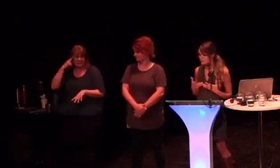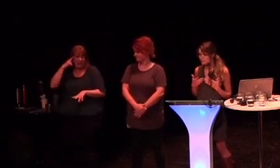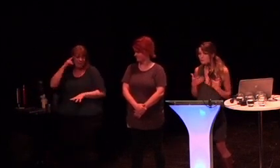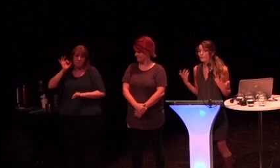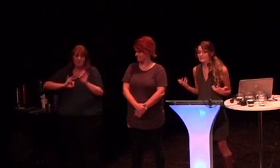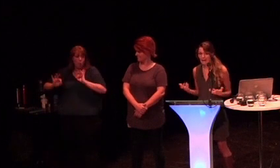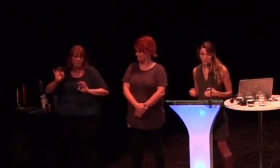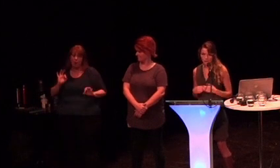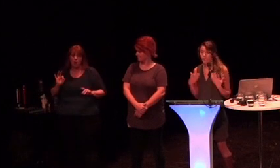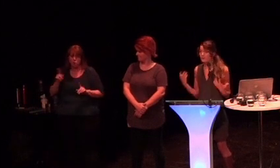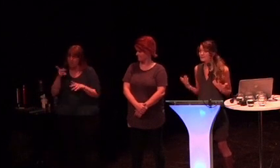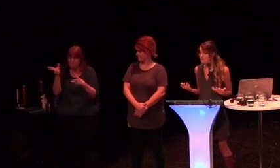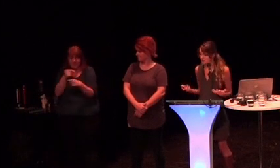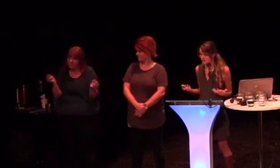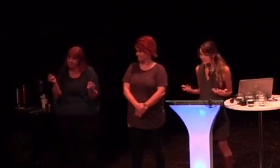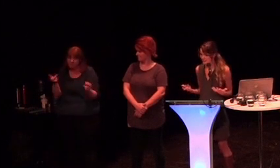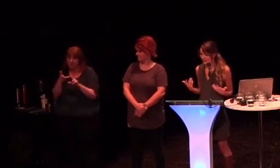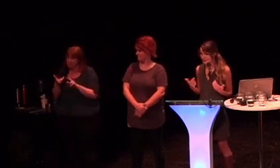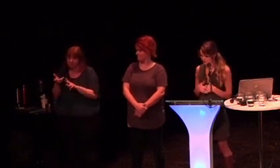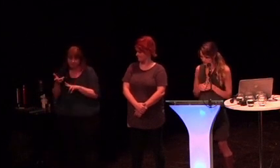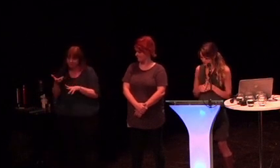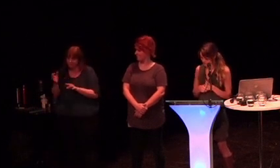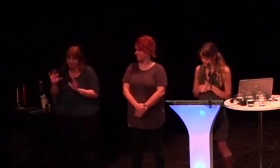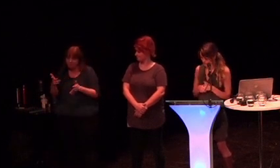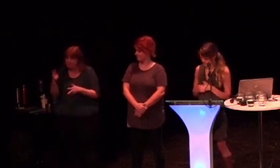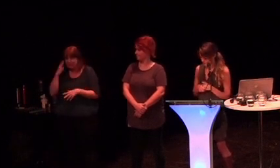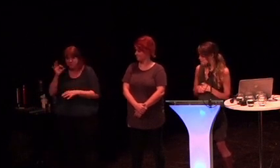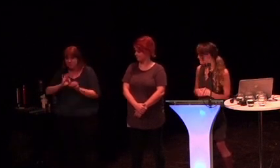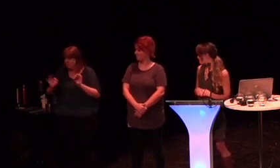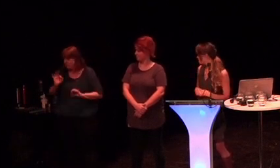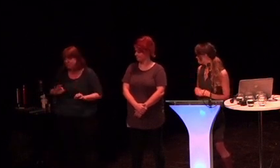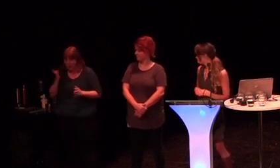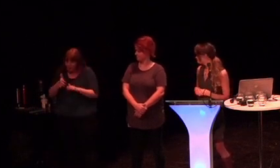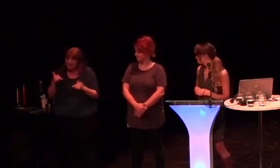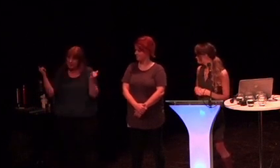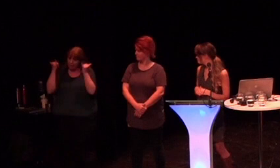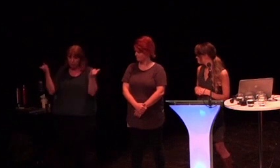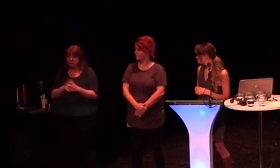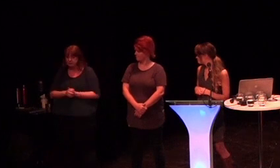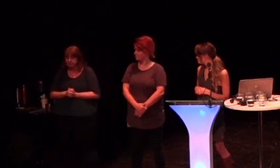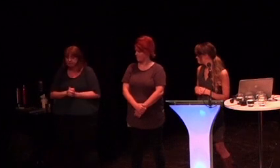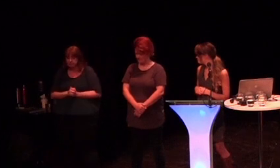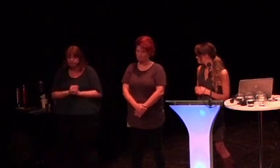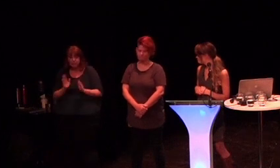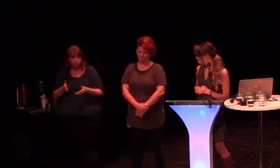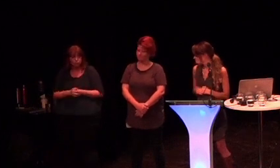that you're missing out on, you're missing a trick, and actually we need to separate.